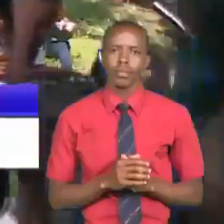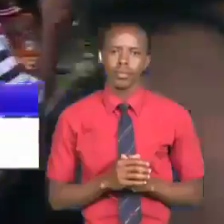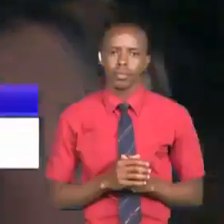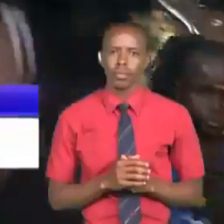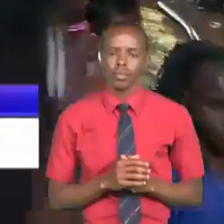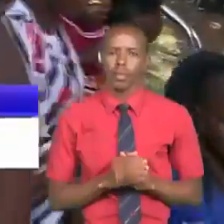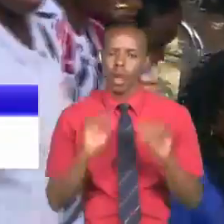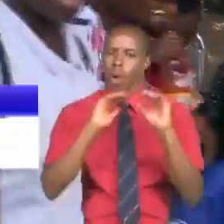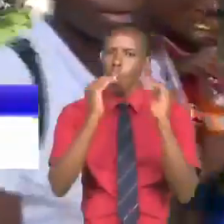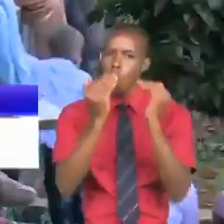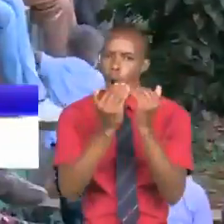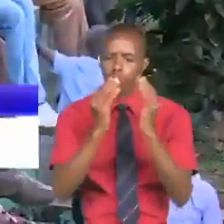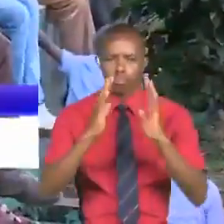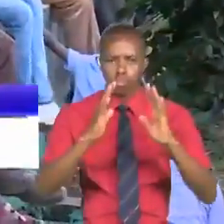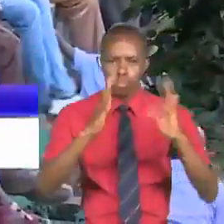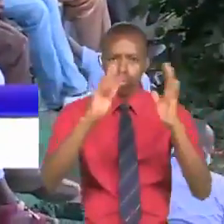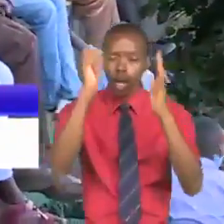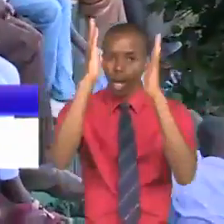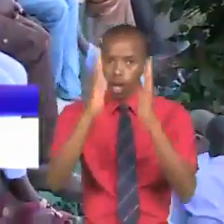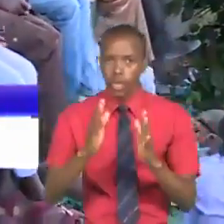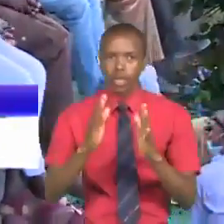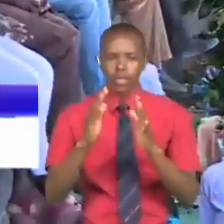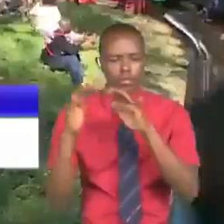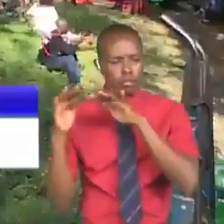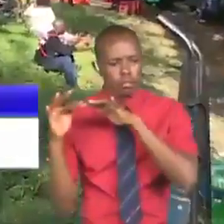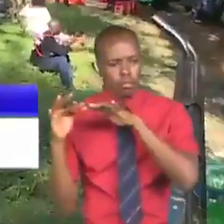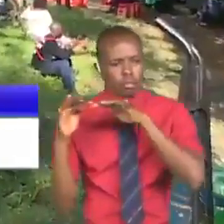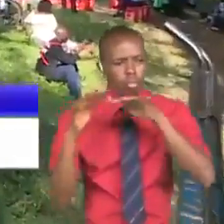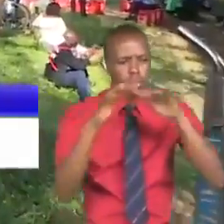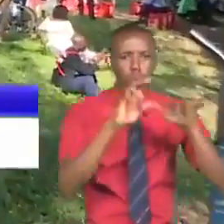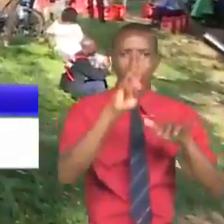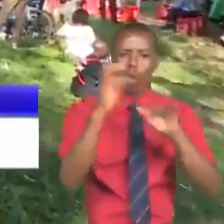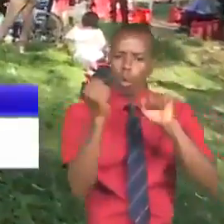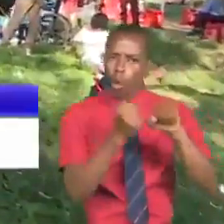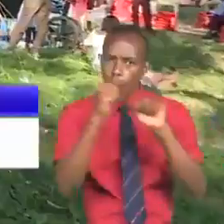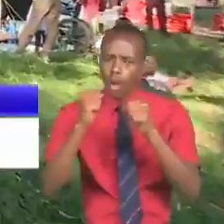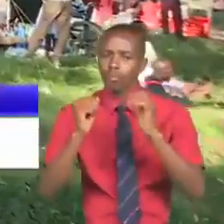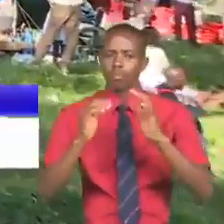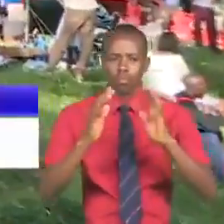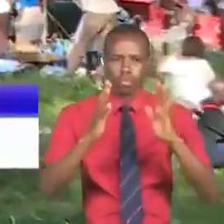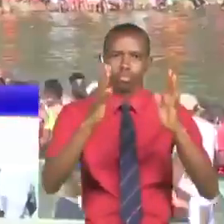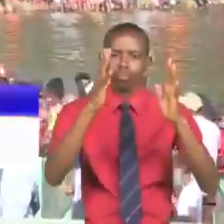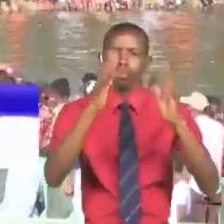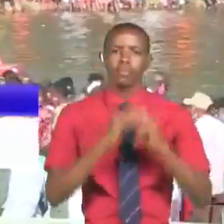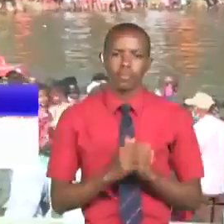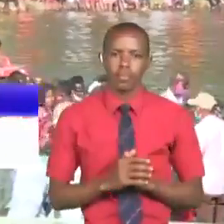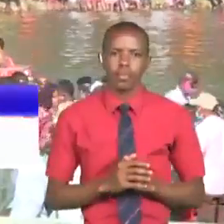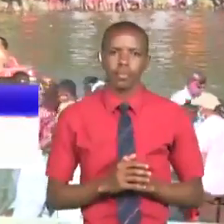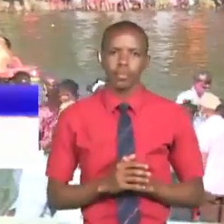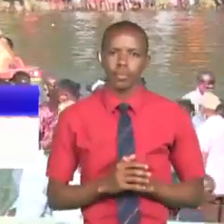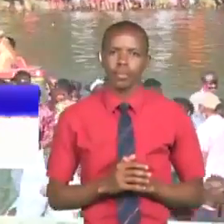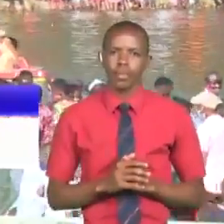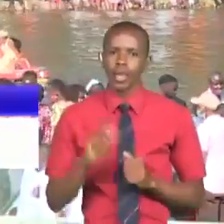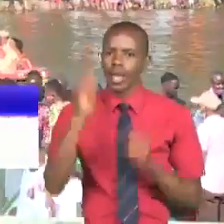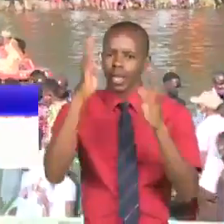As the world celebrates Christmas, Kenyans have flocked to the famous Uhuru Park grounds to celebrate this moment.